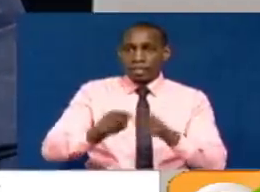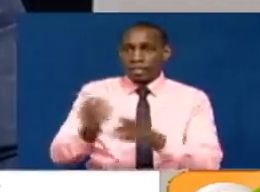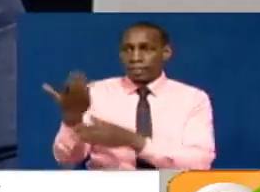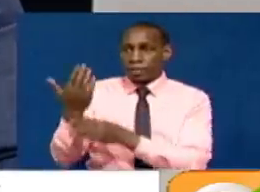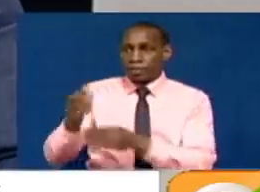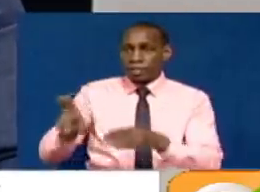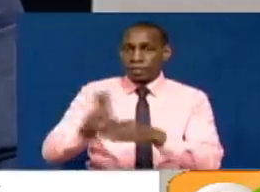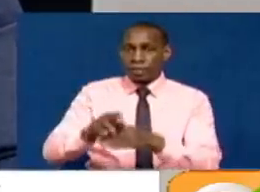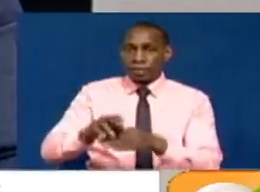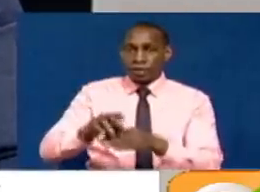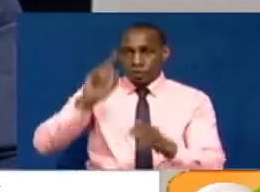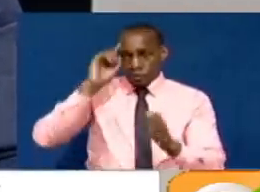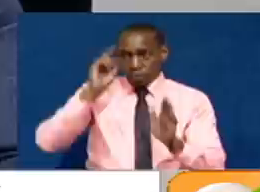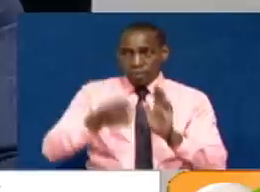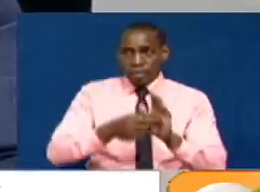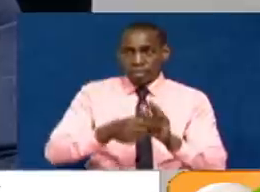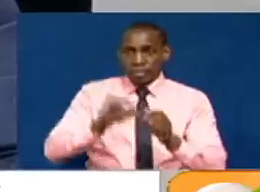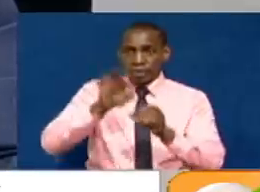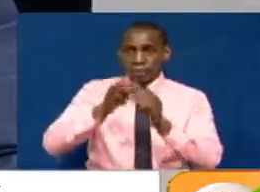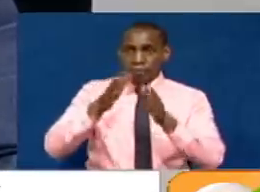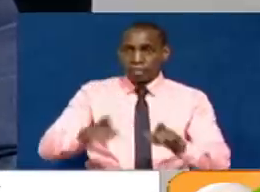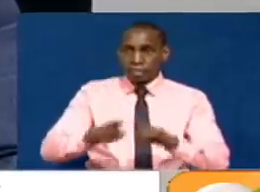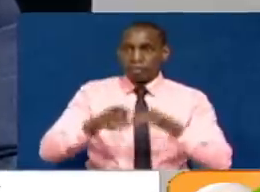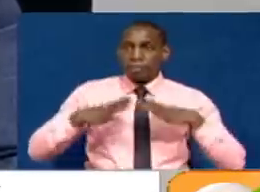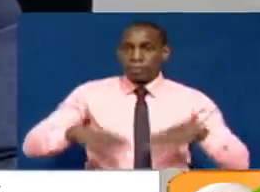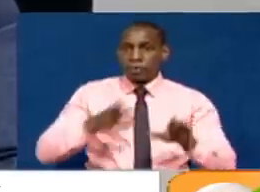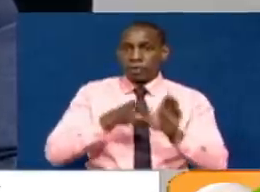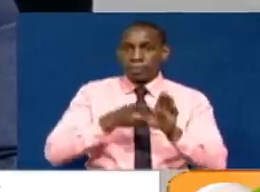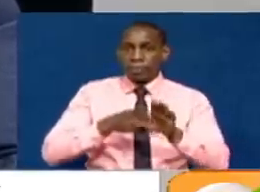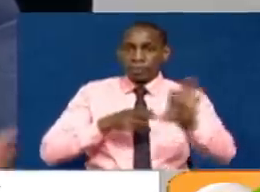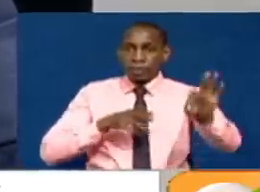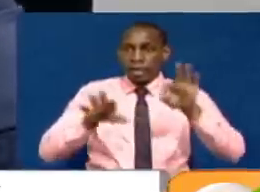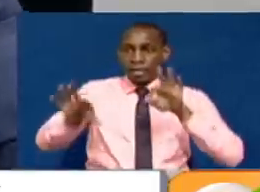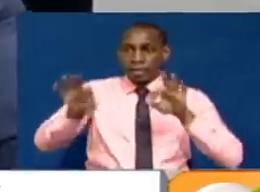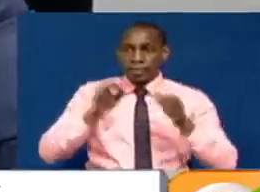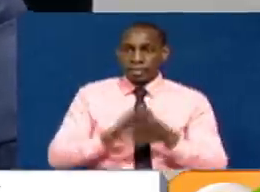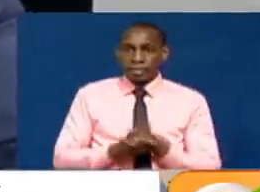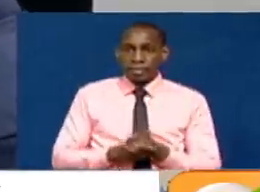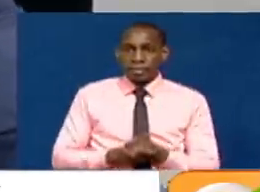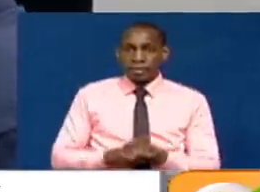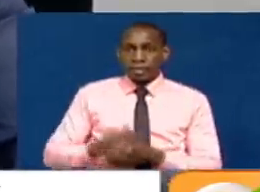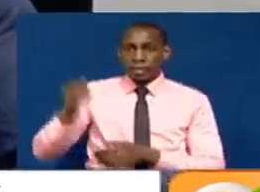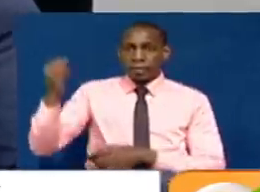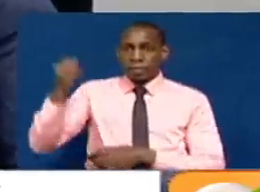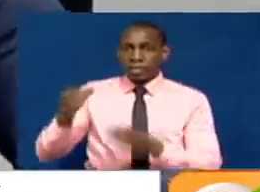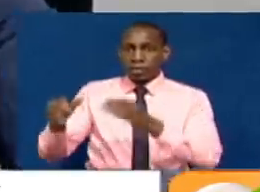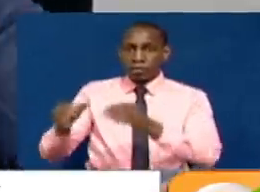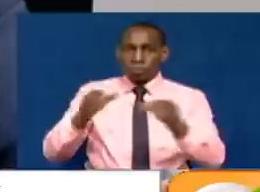that will be used to identify voters or people who will participate in nominations. Most of the political